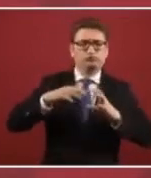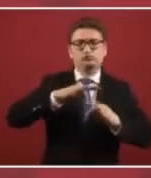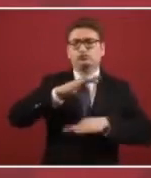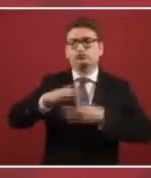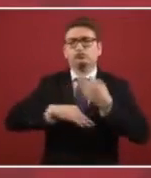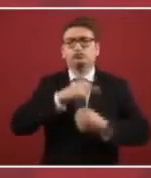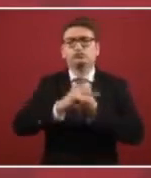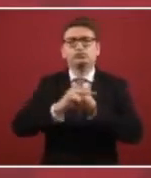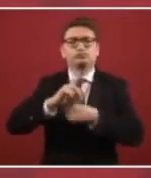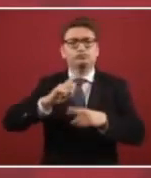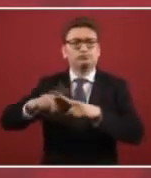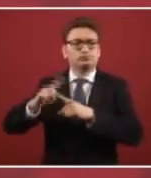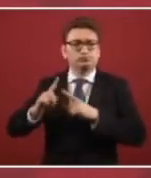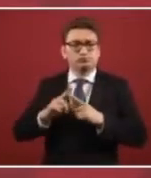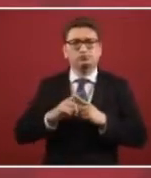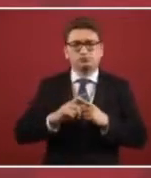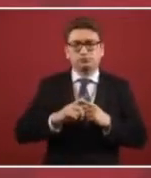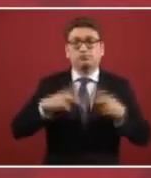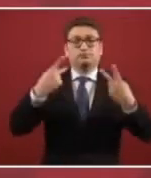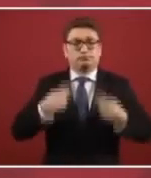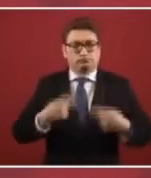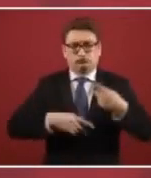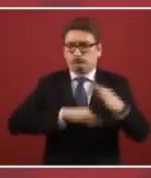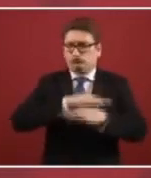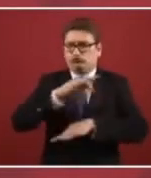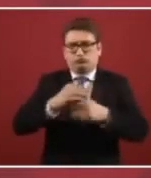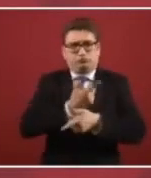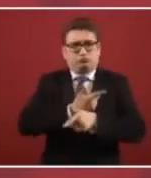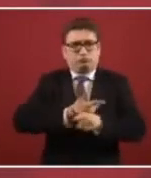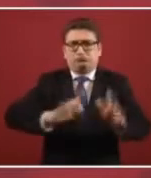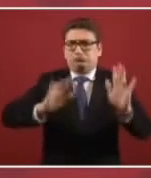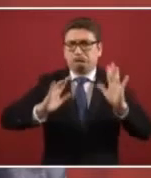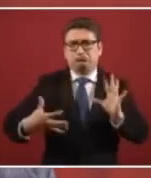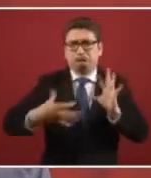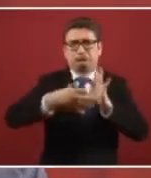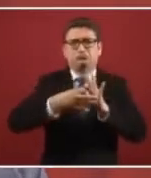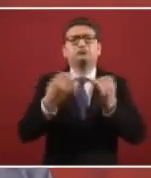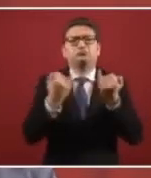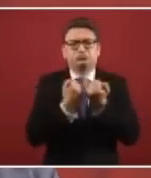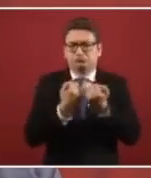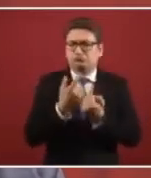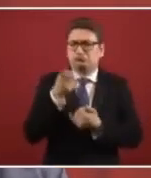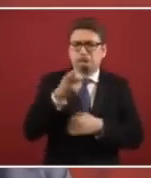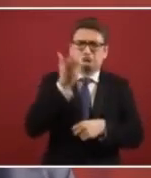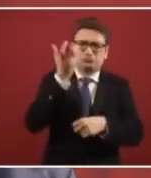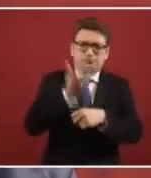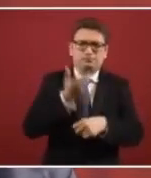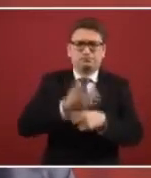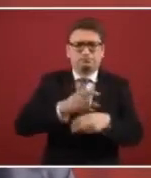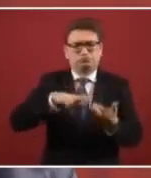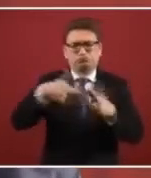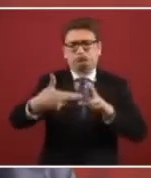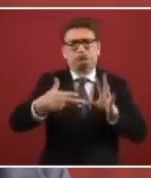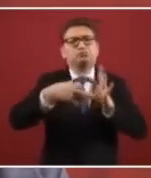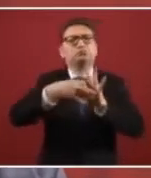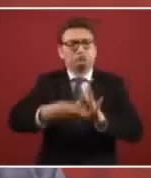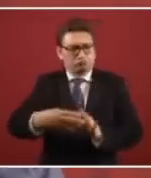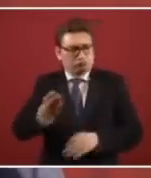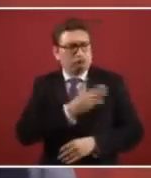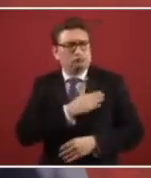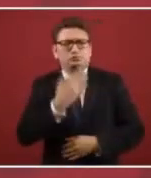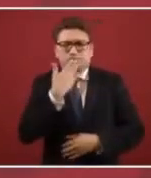assert and hug all the countries of the world people of the world and we want to have a good relationship for